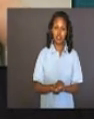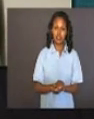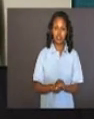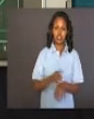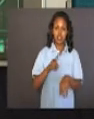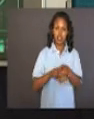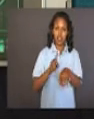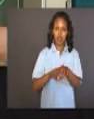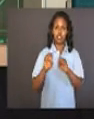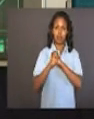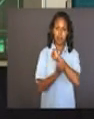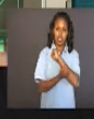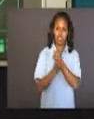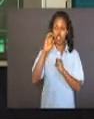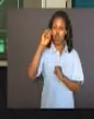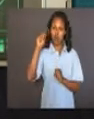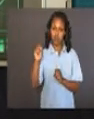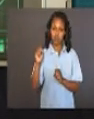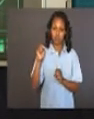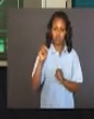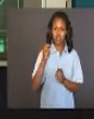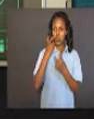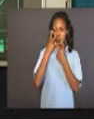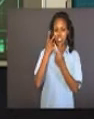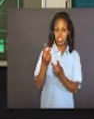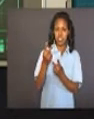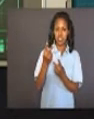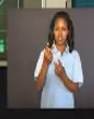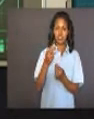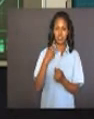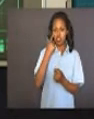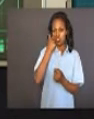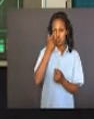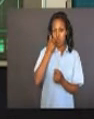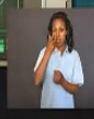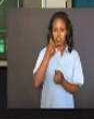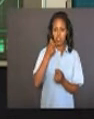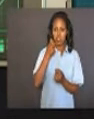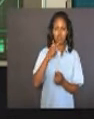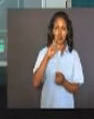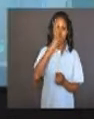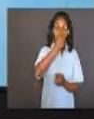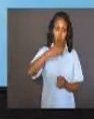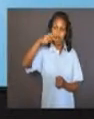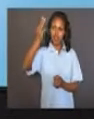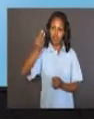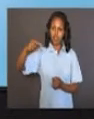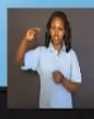With the time base on, we see the usual wave shape.